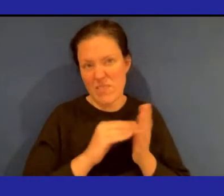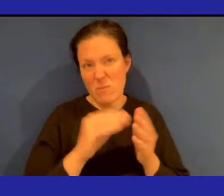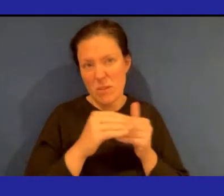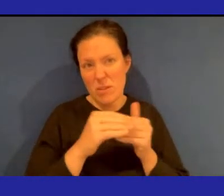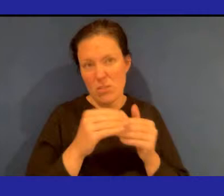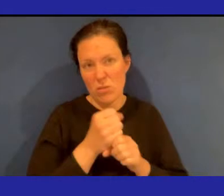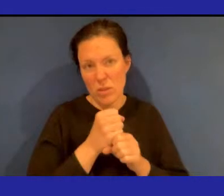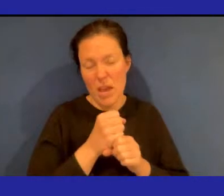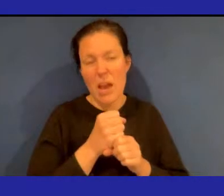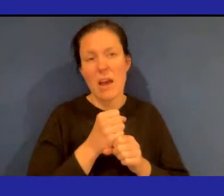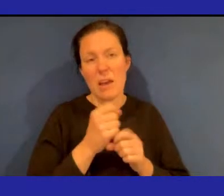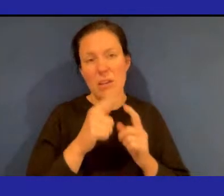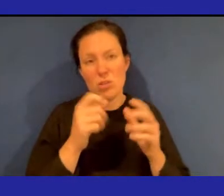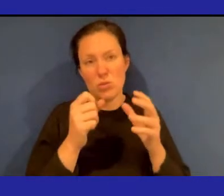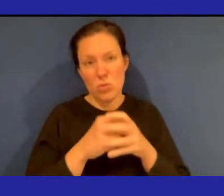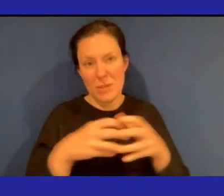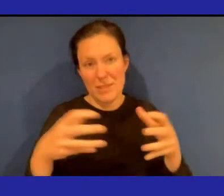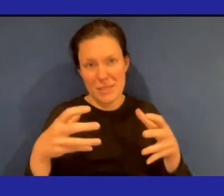effort into